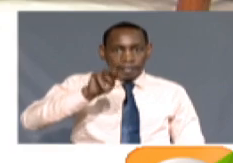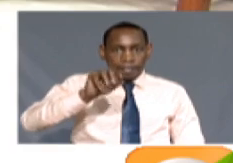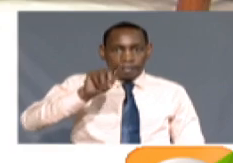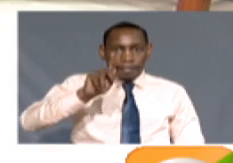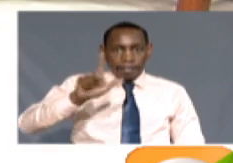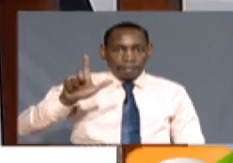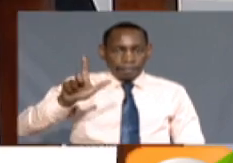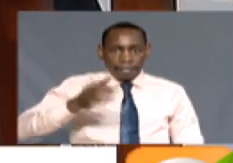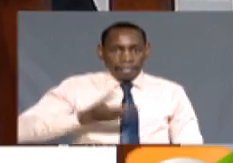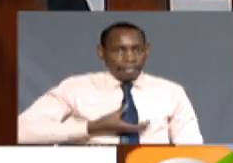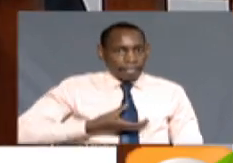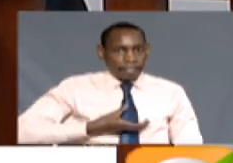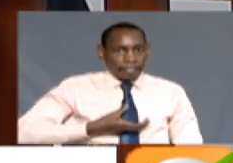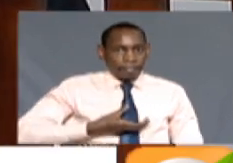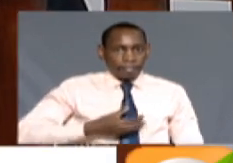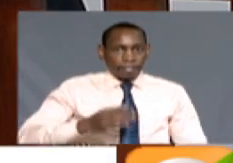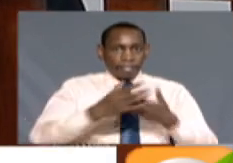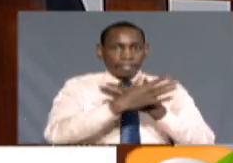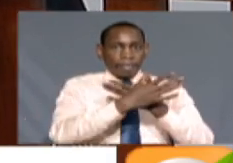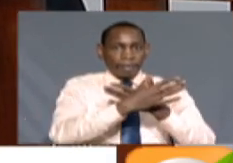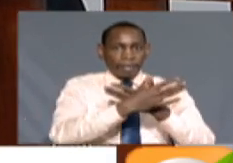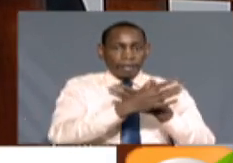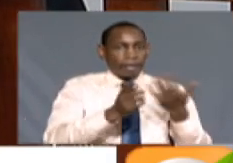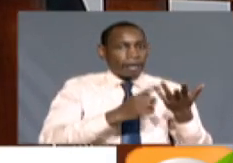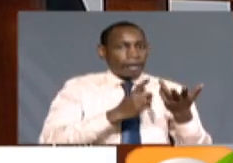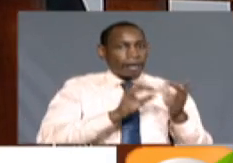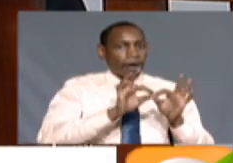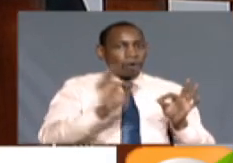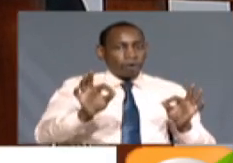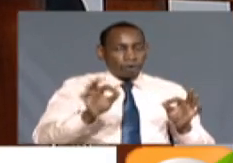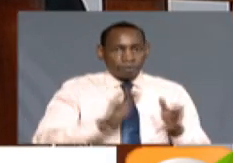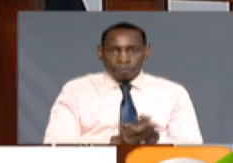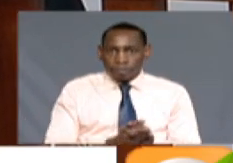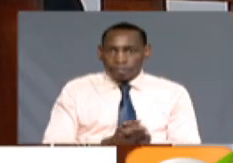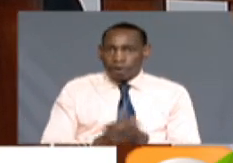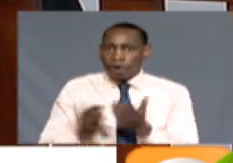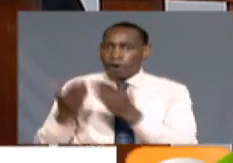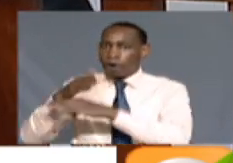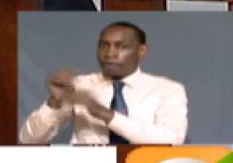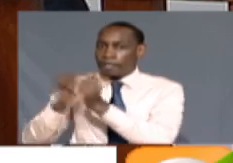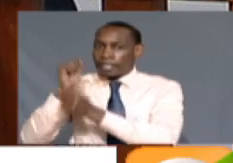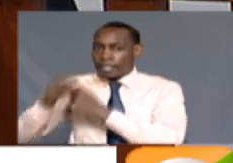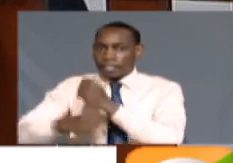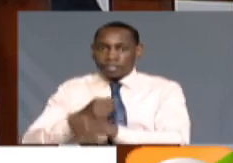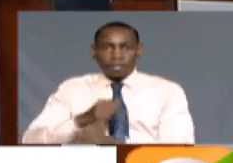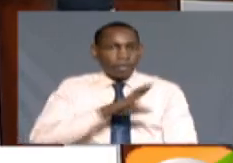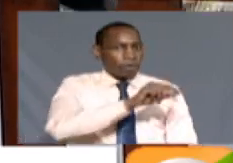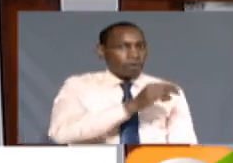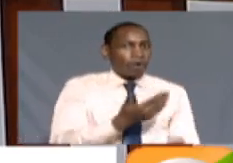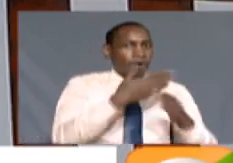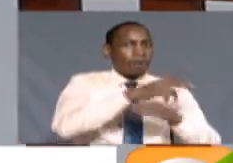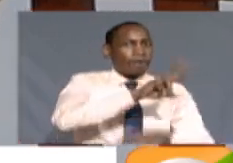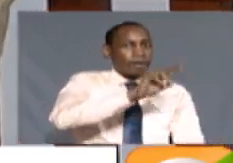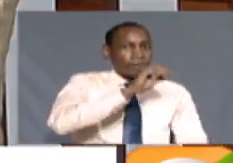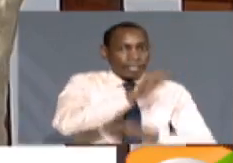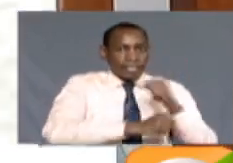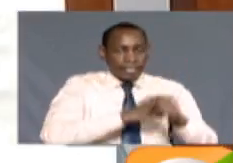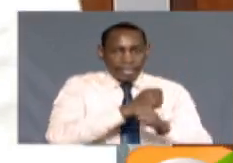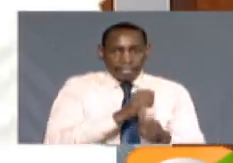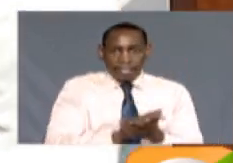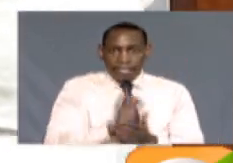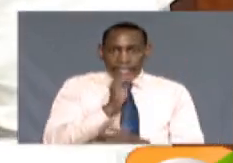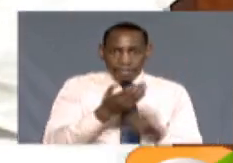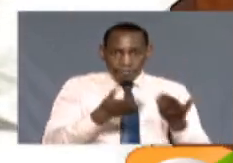chancellor of Germany for how long? Yeah, at least what? More than 10 years? Not more than 10 years. More than 20 years. If it was